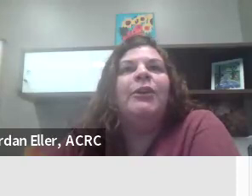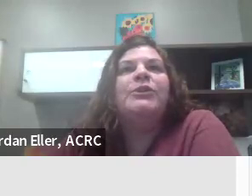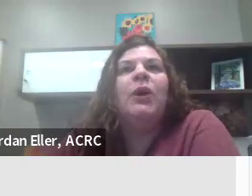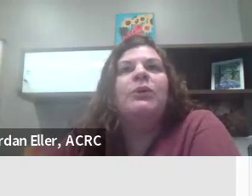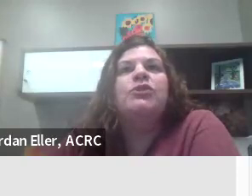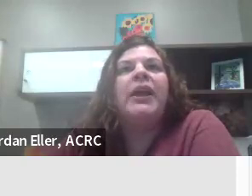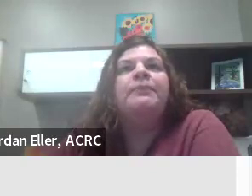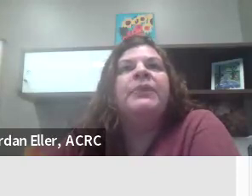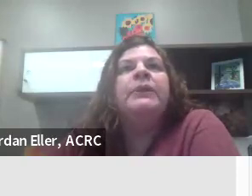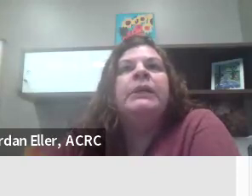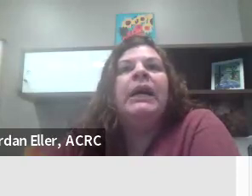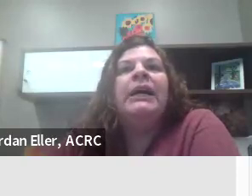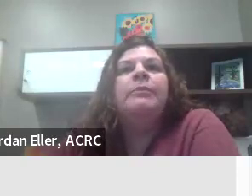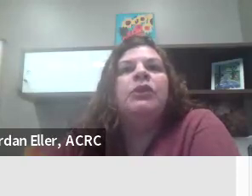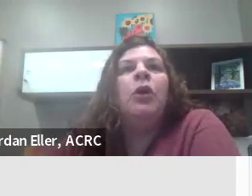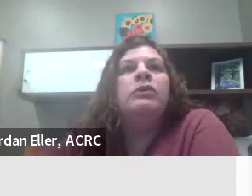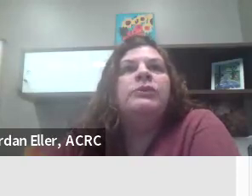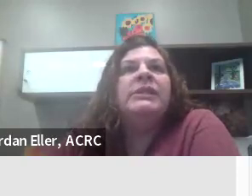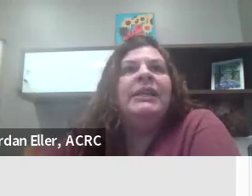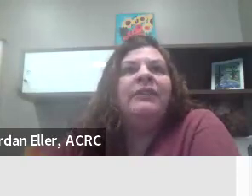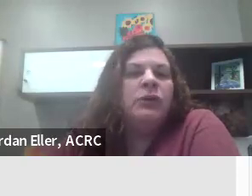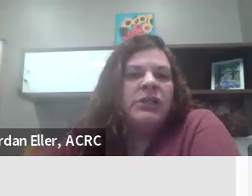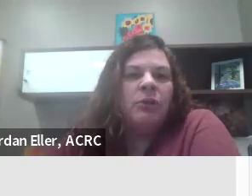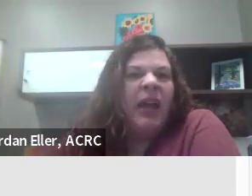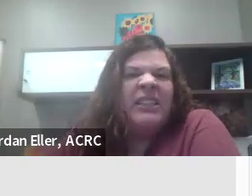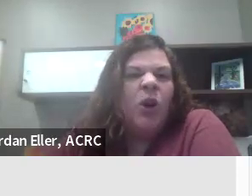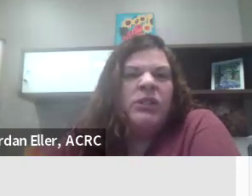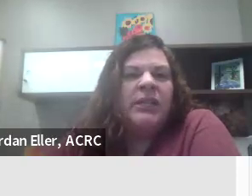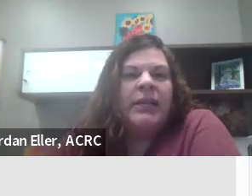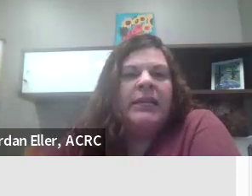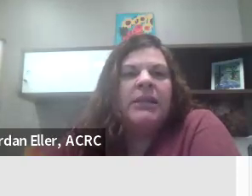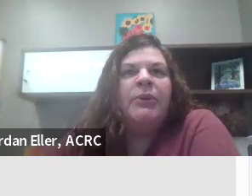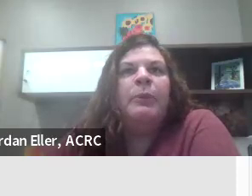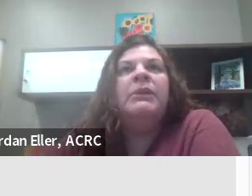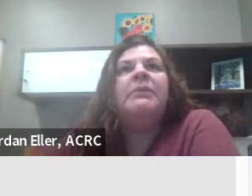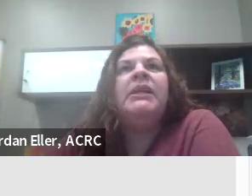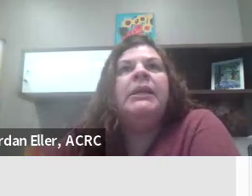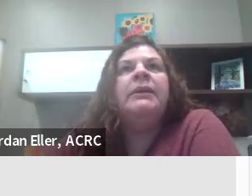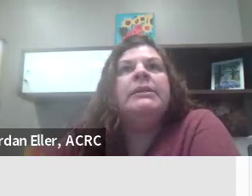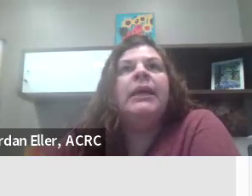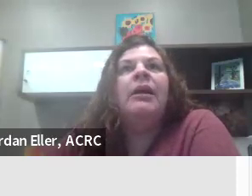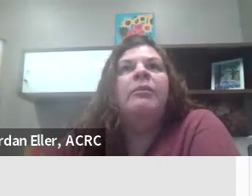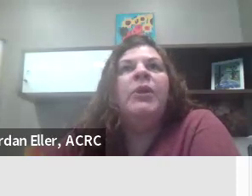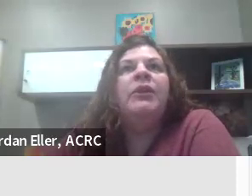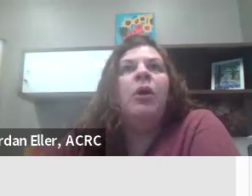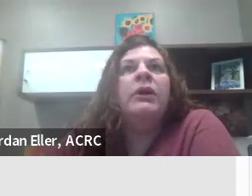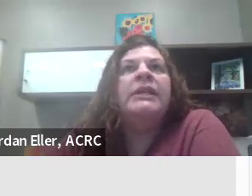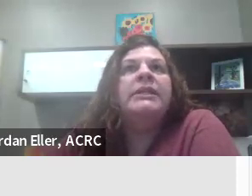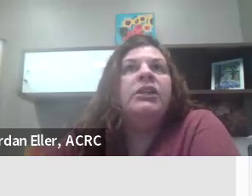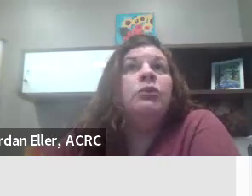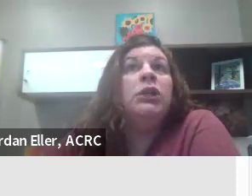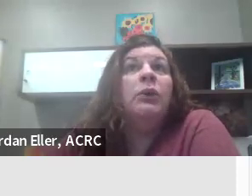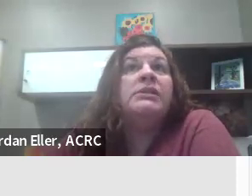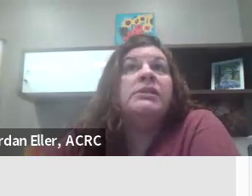to highlight her as well, which was great. You'll also see if Altus has hosted any type of public meetings. There